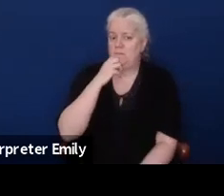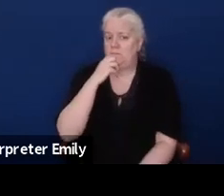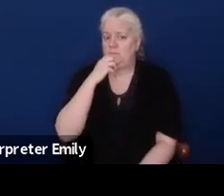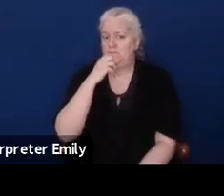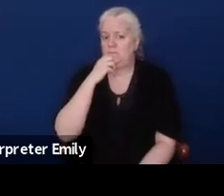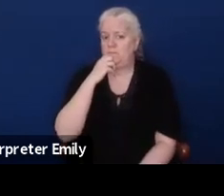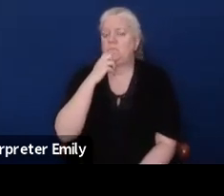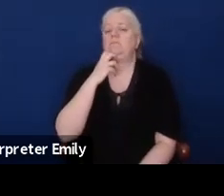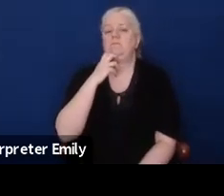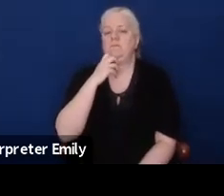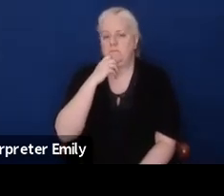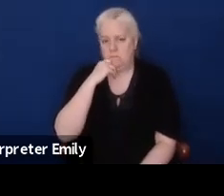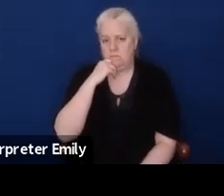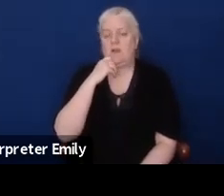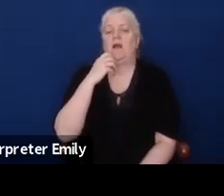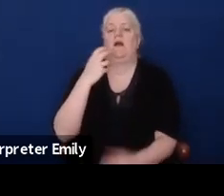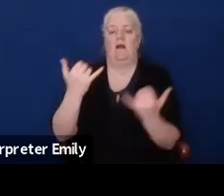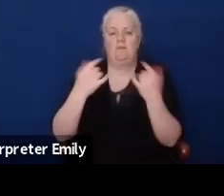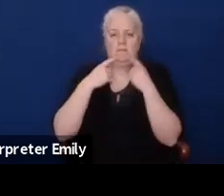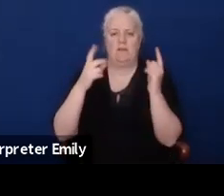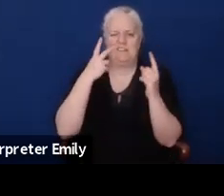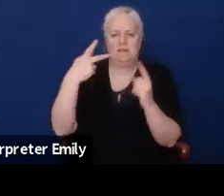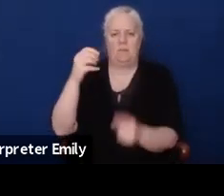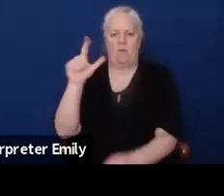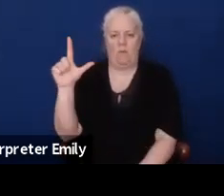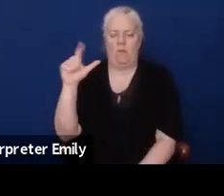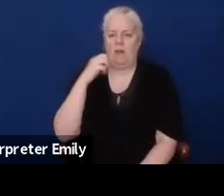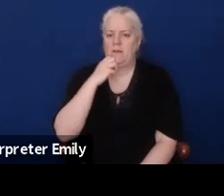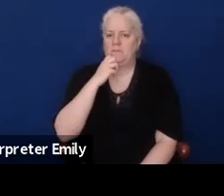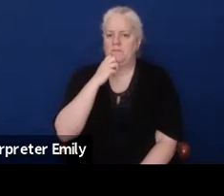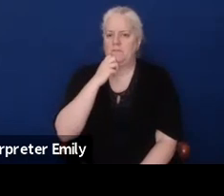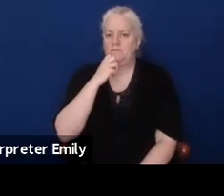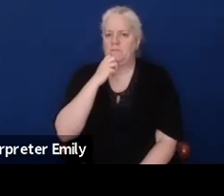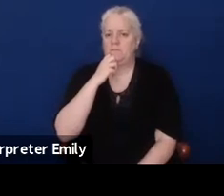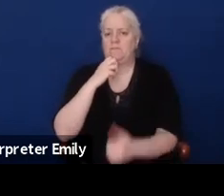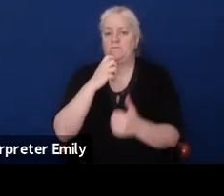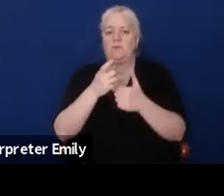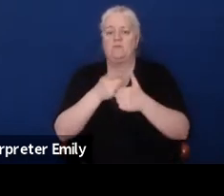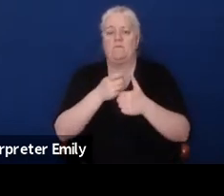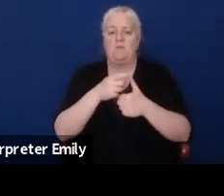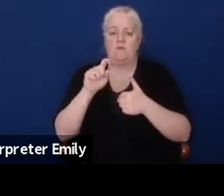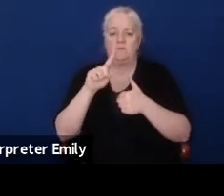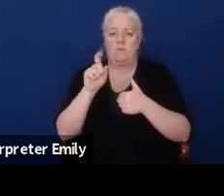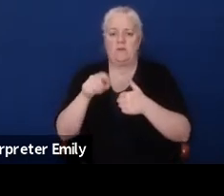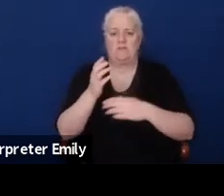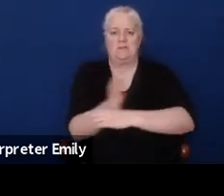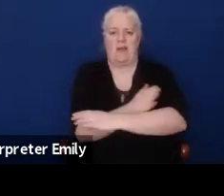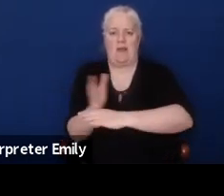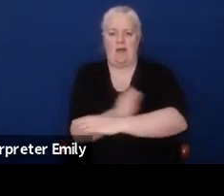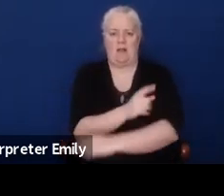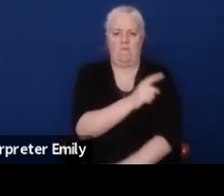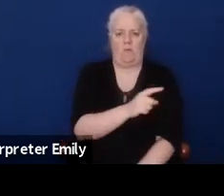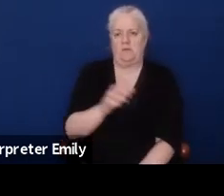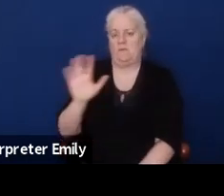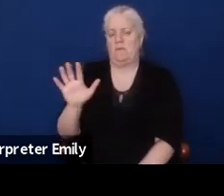So if you can, oh yeah, it's here. So the question is, on a scale of 1 to 5, how comfortable are you